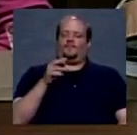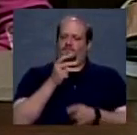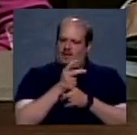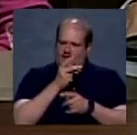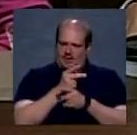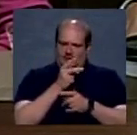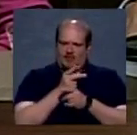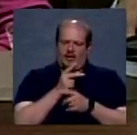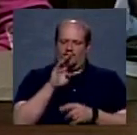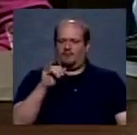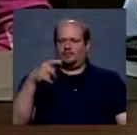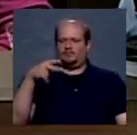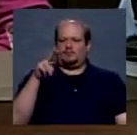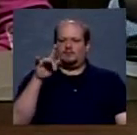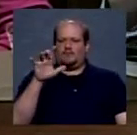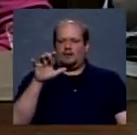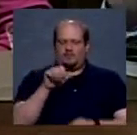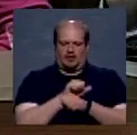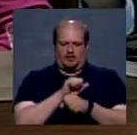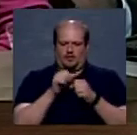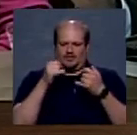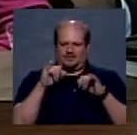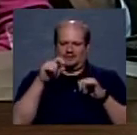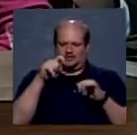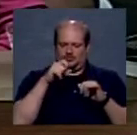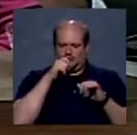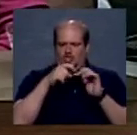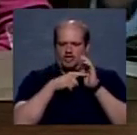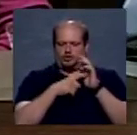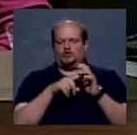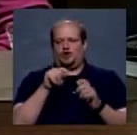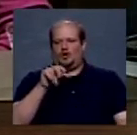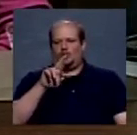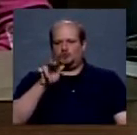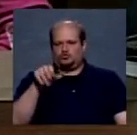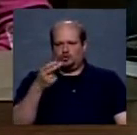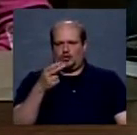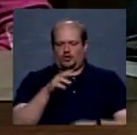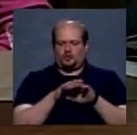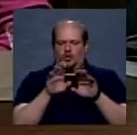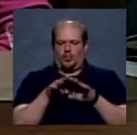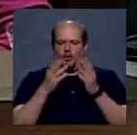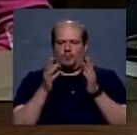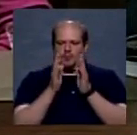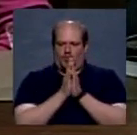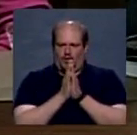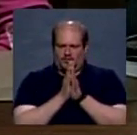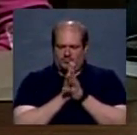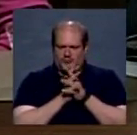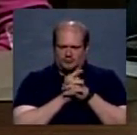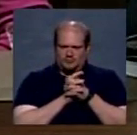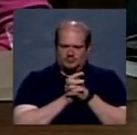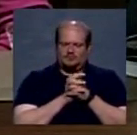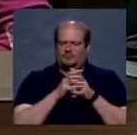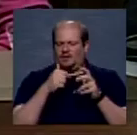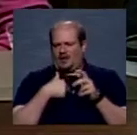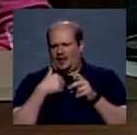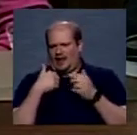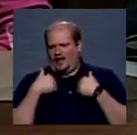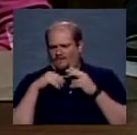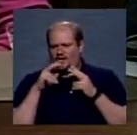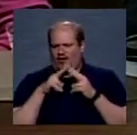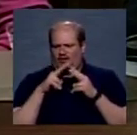care of by Public Works, it shouldn't still show trash on that. Open request. So okay. I'm starting to meet again with